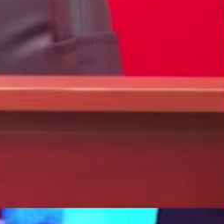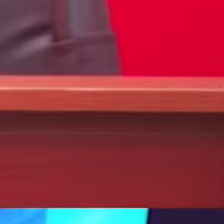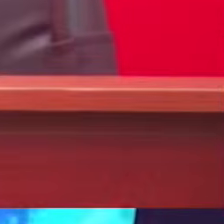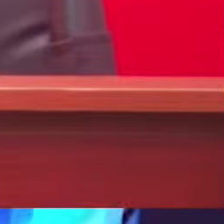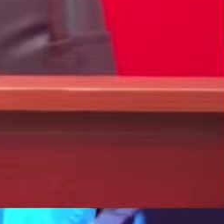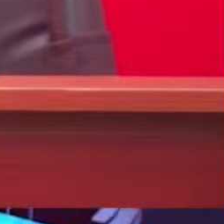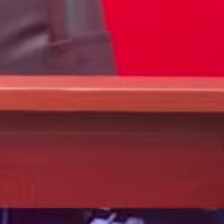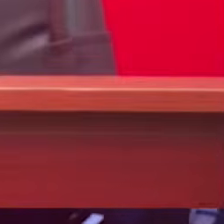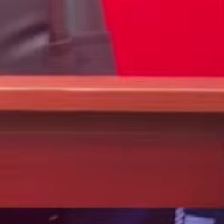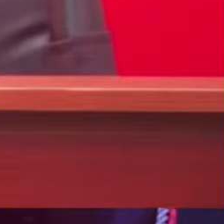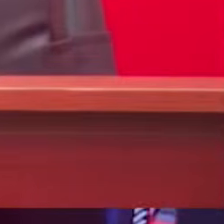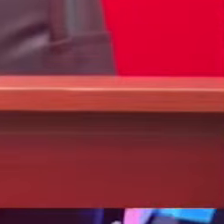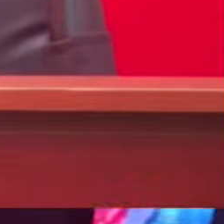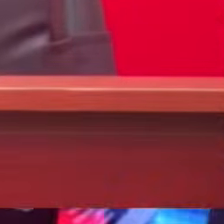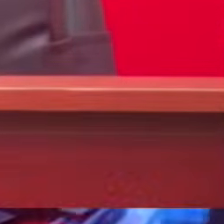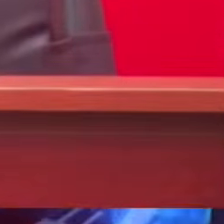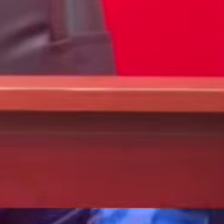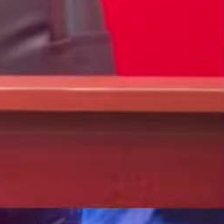on him.